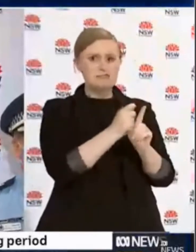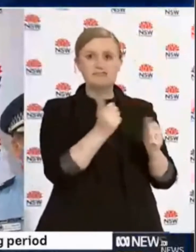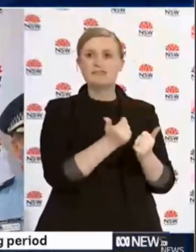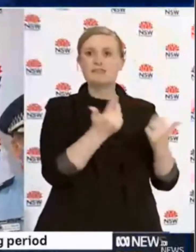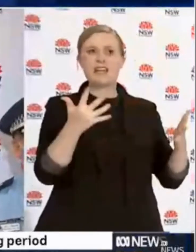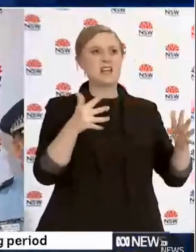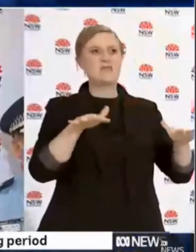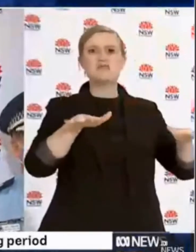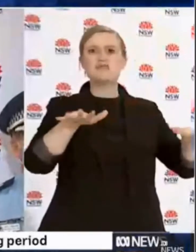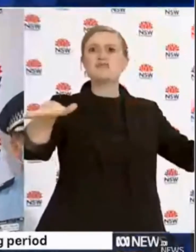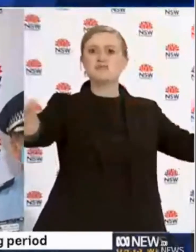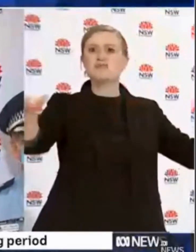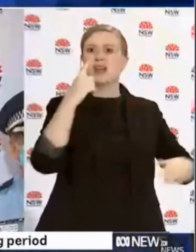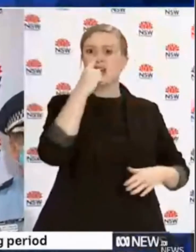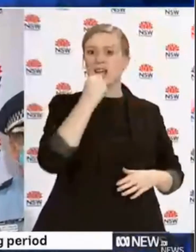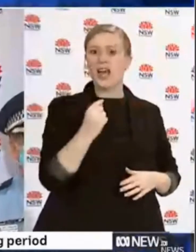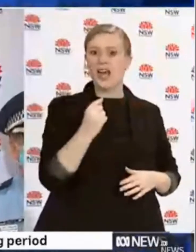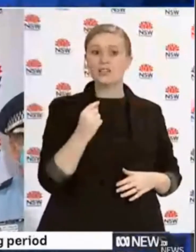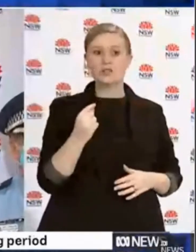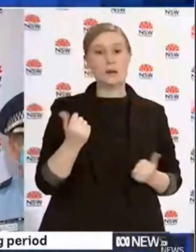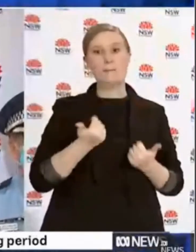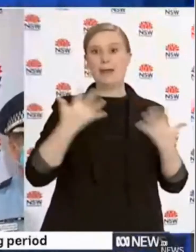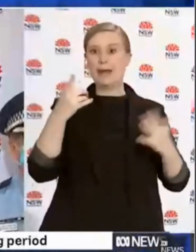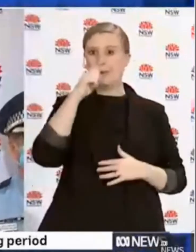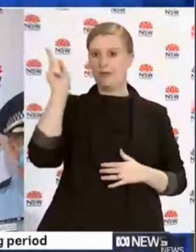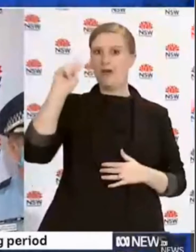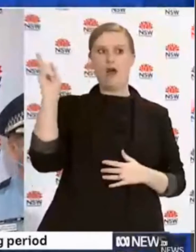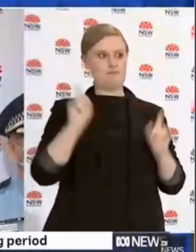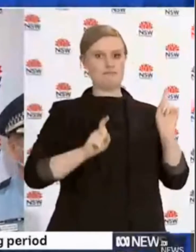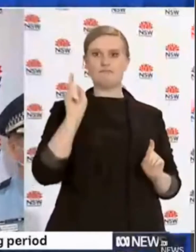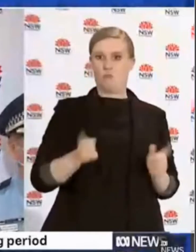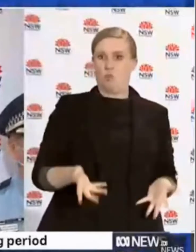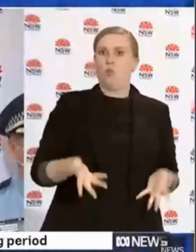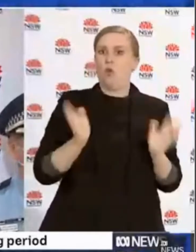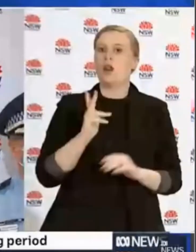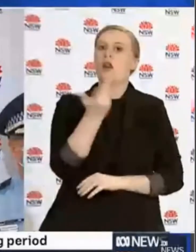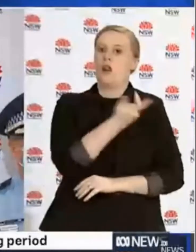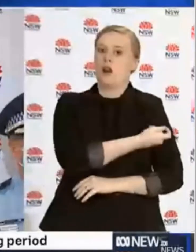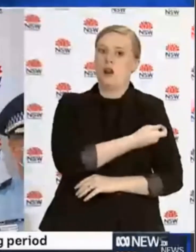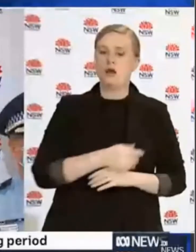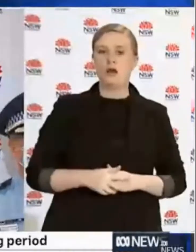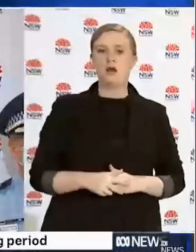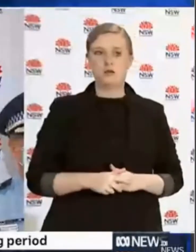like. And what we're seeing is a real uptick. So you'd have to say that if people actually continue to